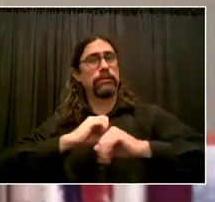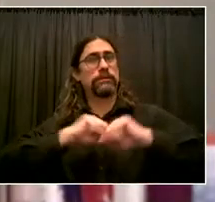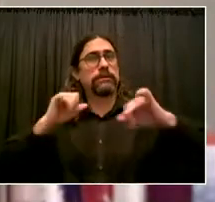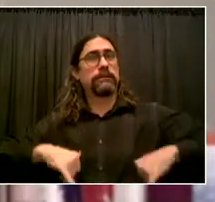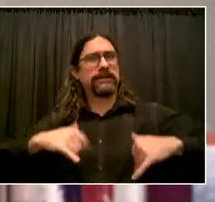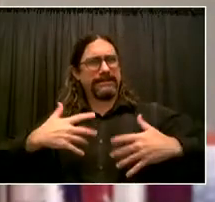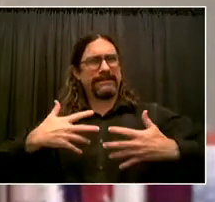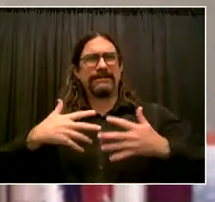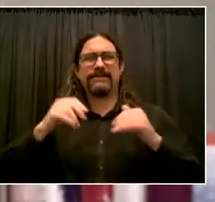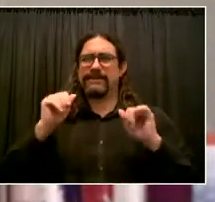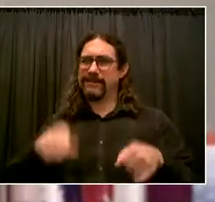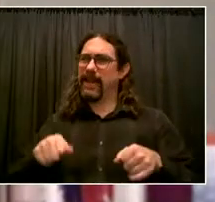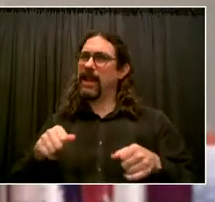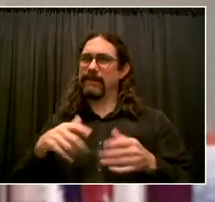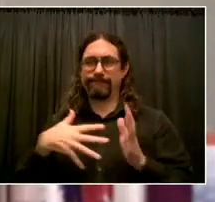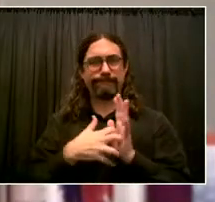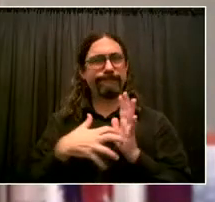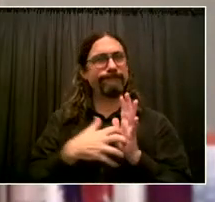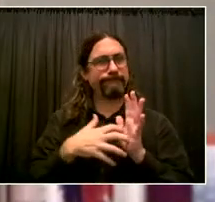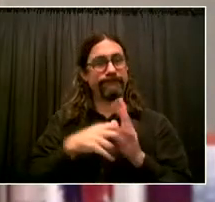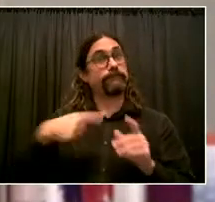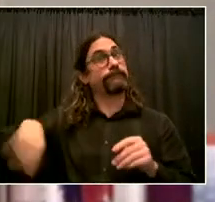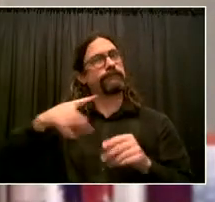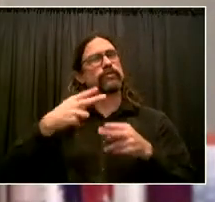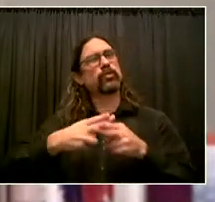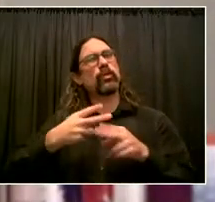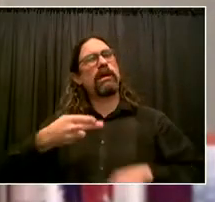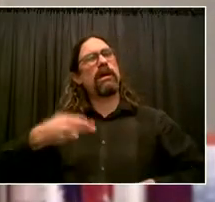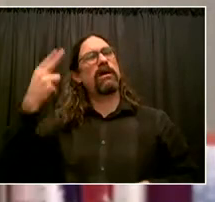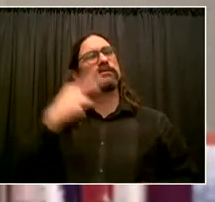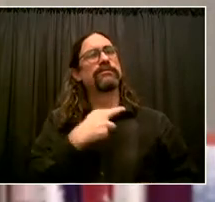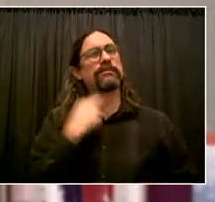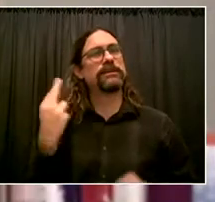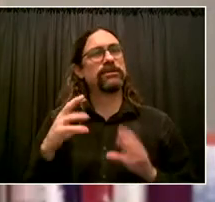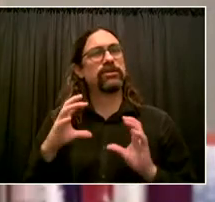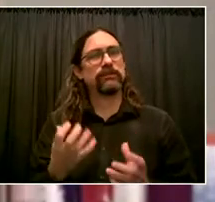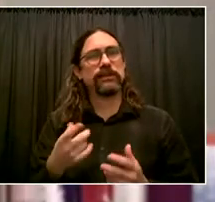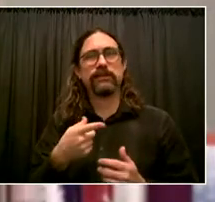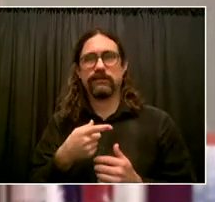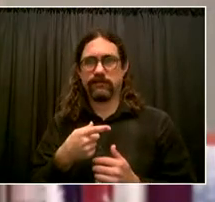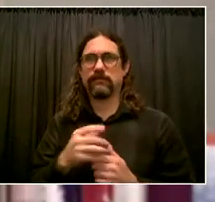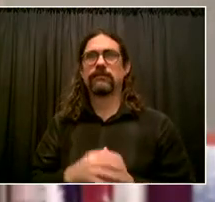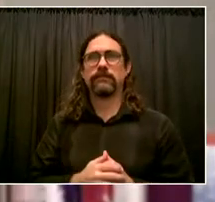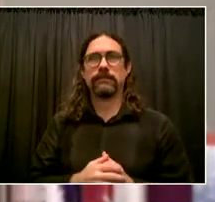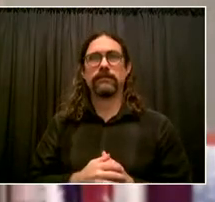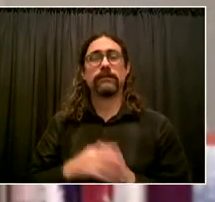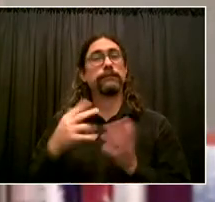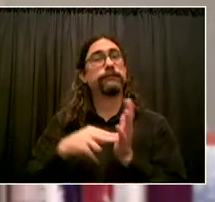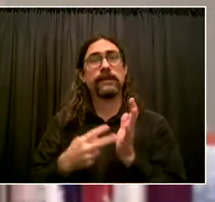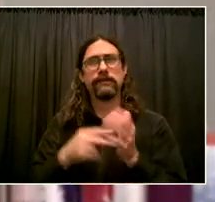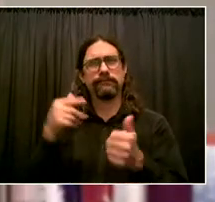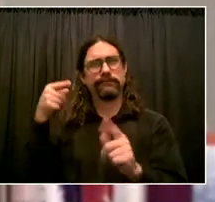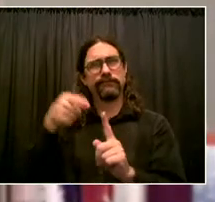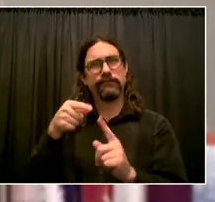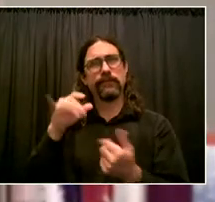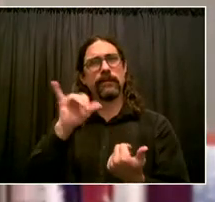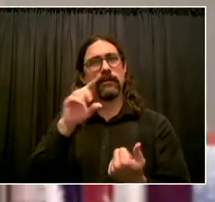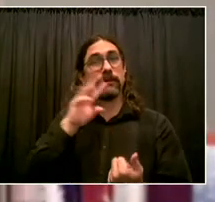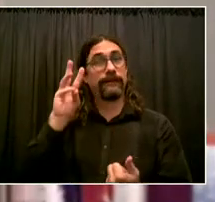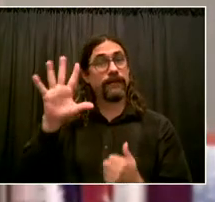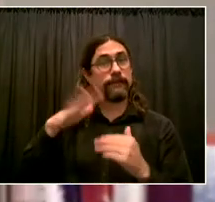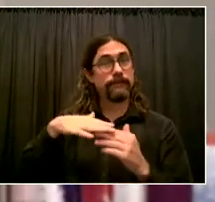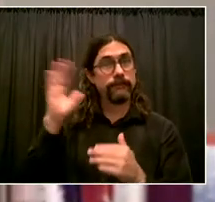65, residents of long-term care facilities, and people with chronic medical conditions need a booster of the COVID